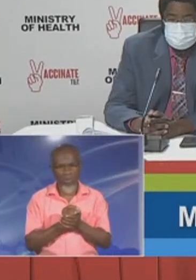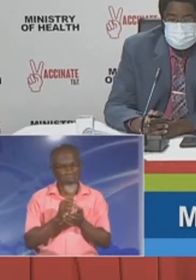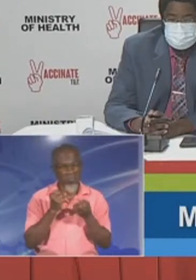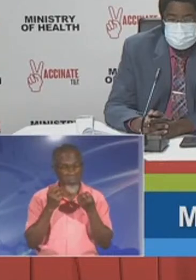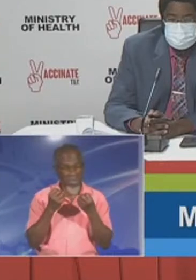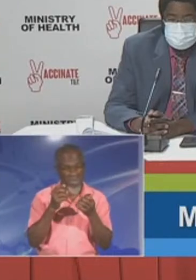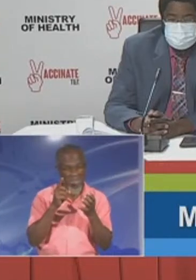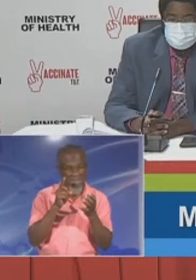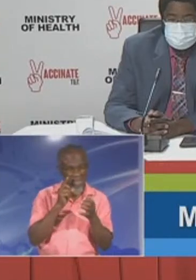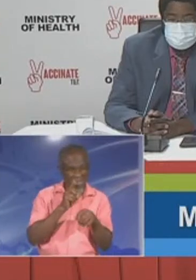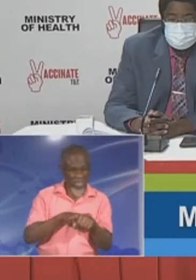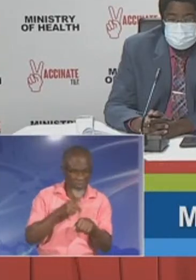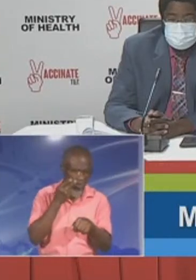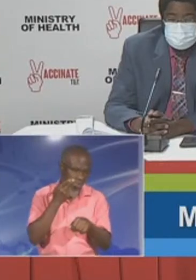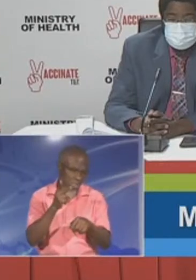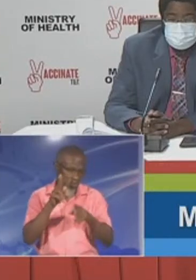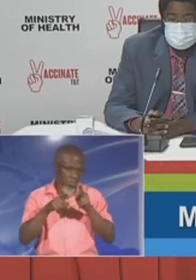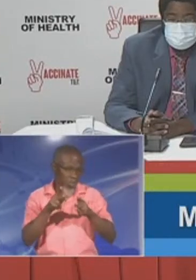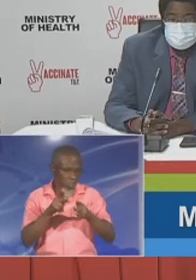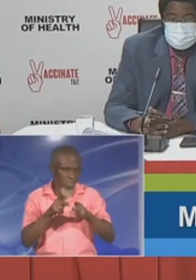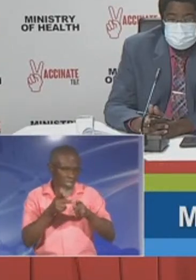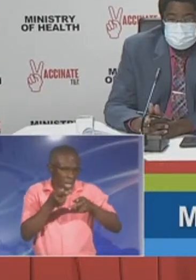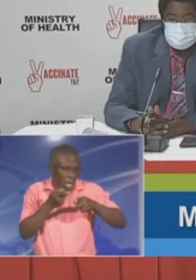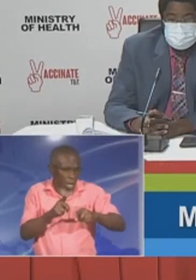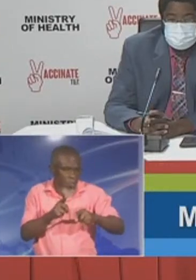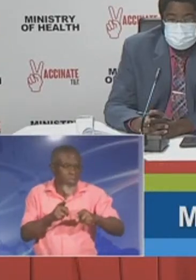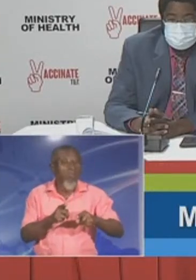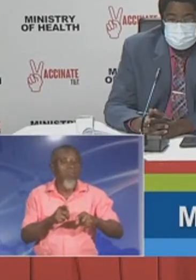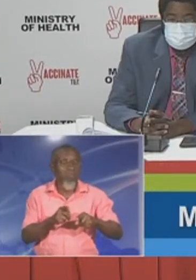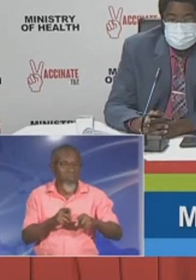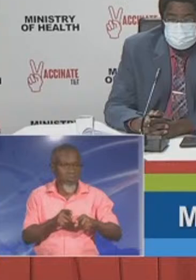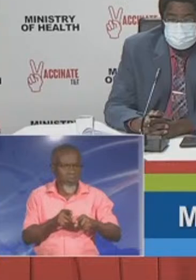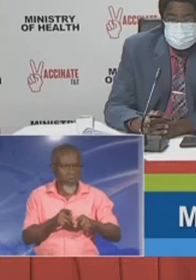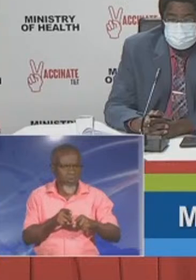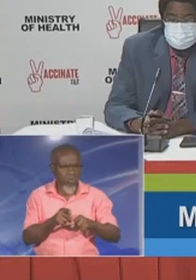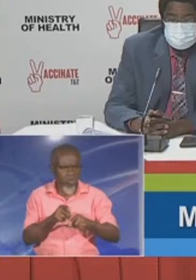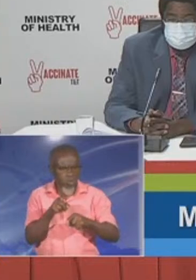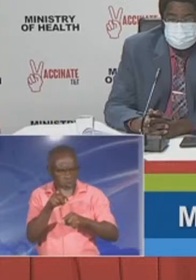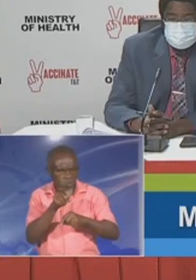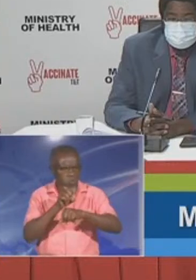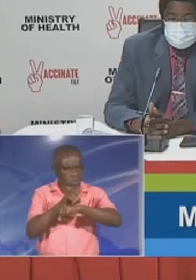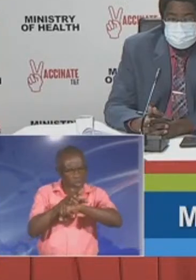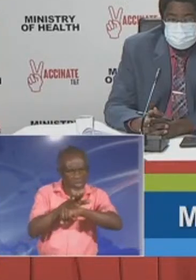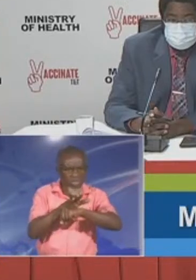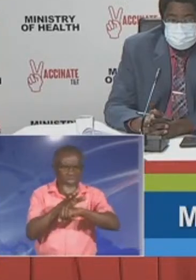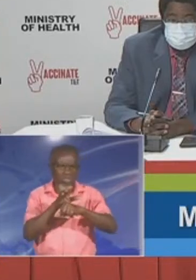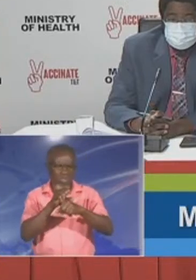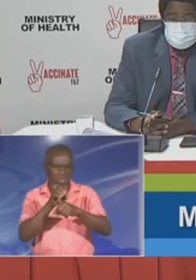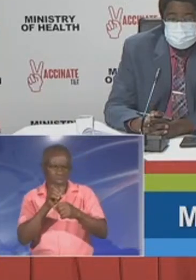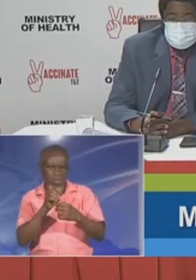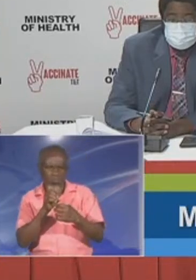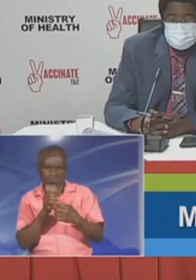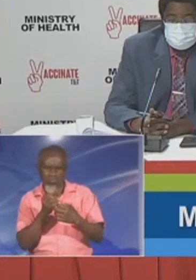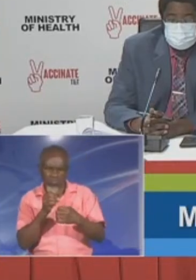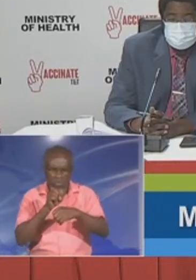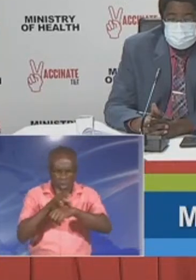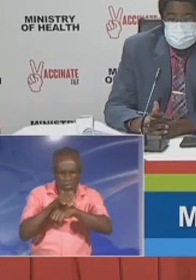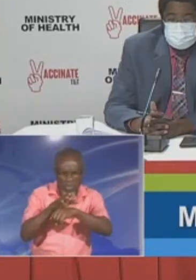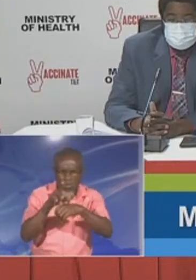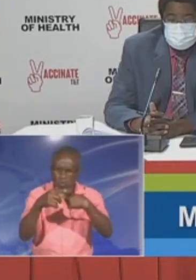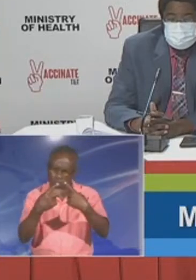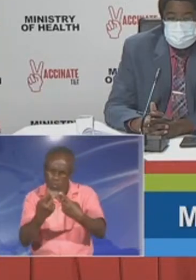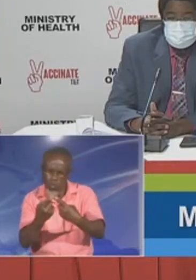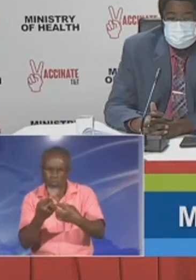through problems, and you suggest counseling, you suggest speaking to someone, but they're quite reluctant. Sometimes they